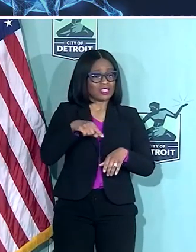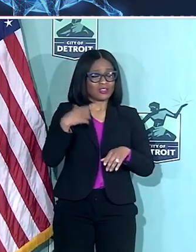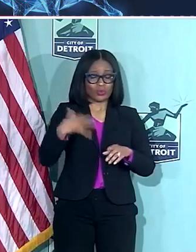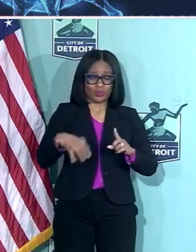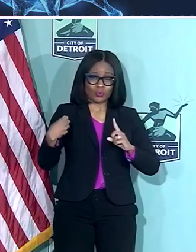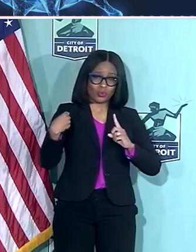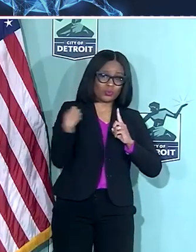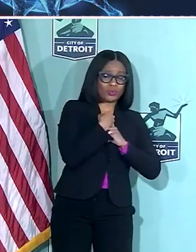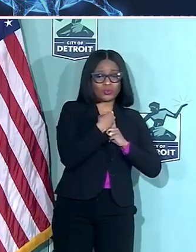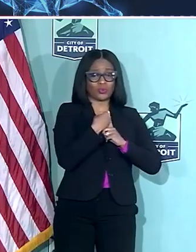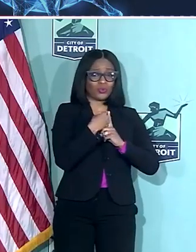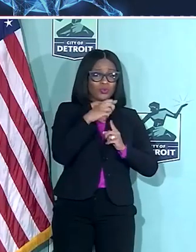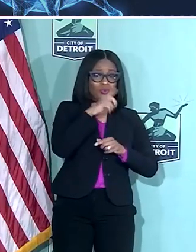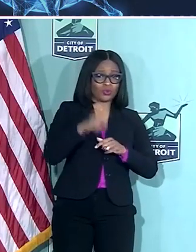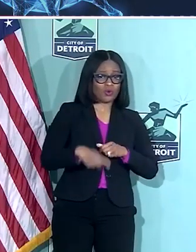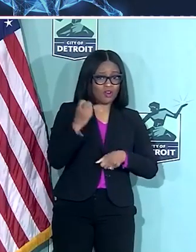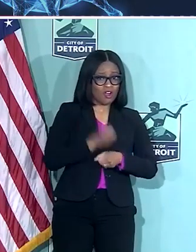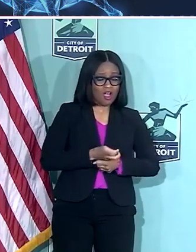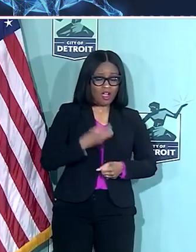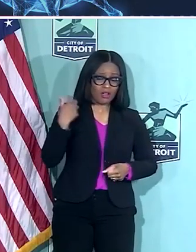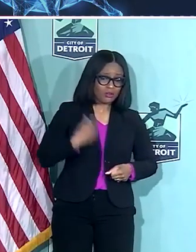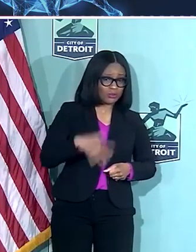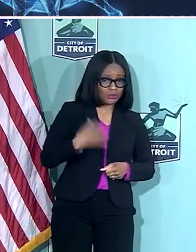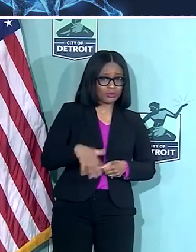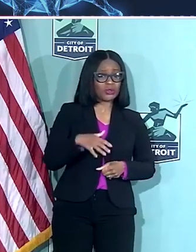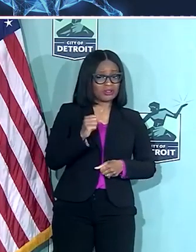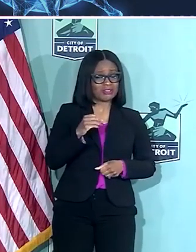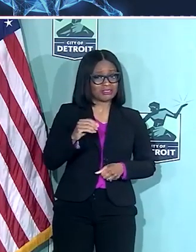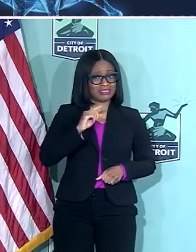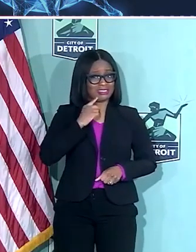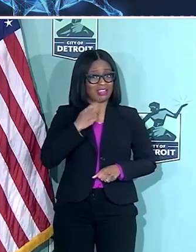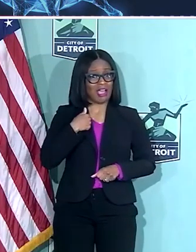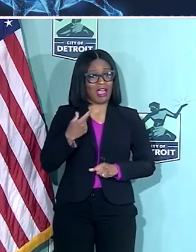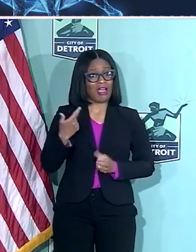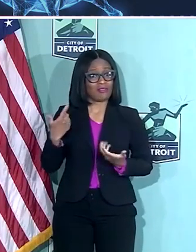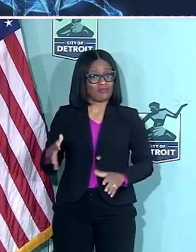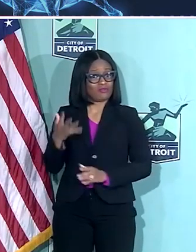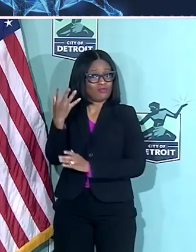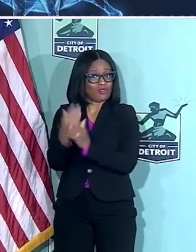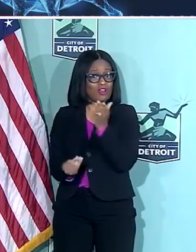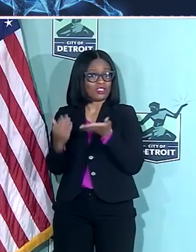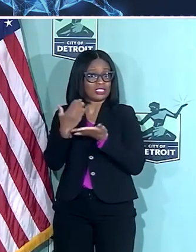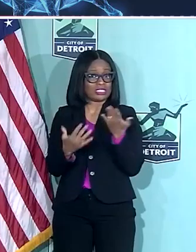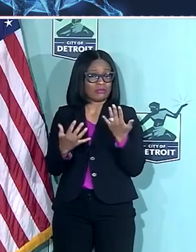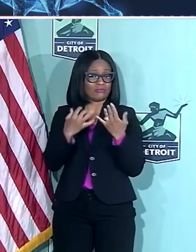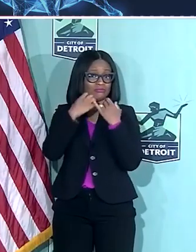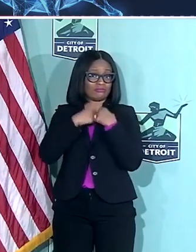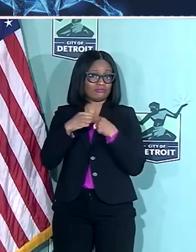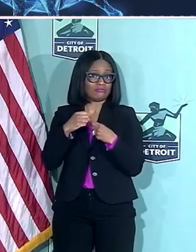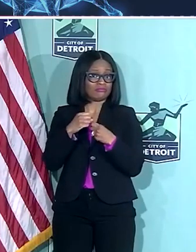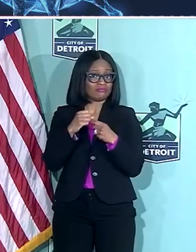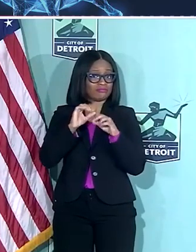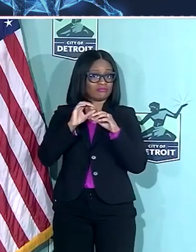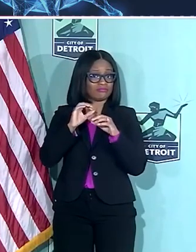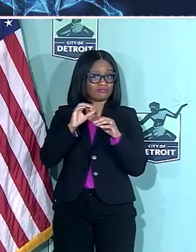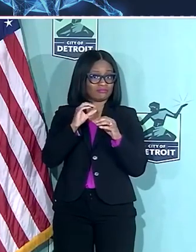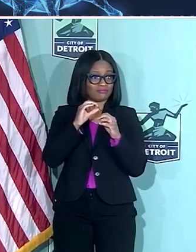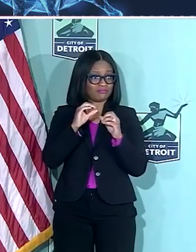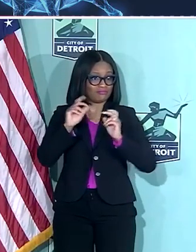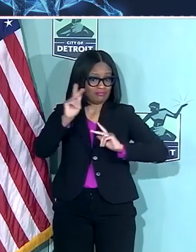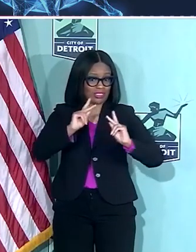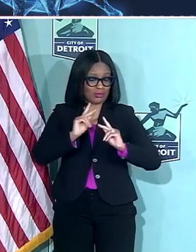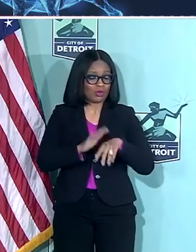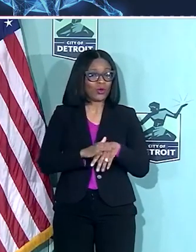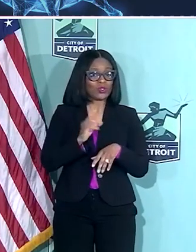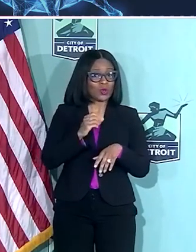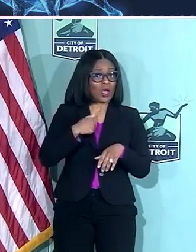hard. And it's been serious, and I've lost loved ones. And so I am very intentional